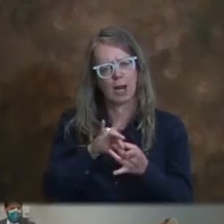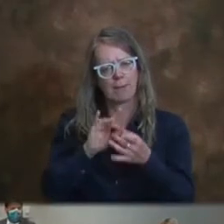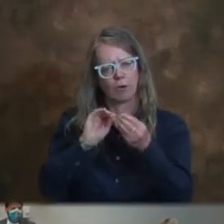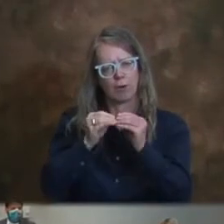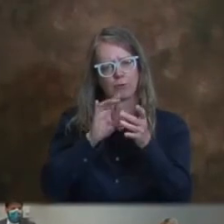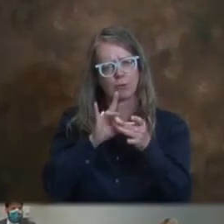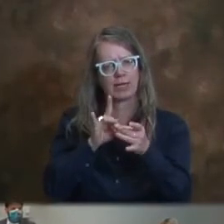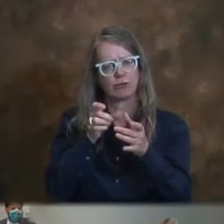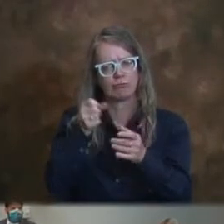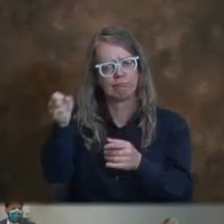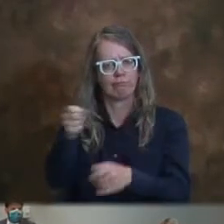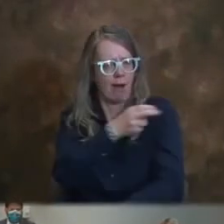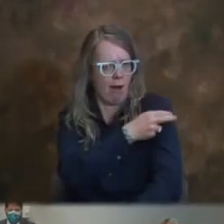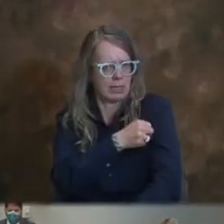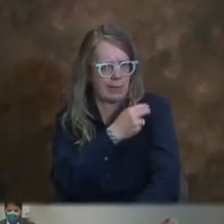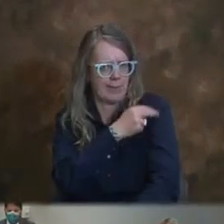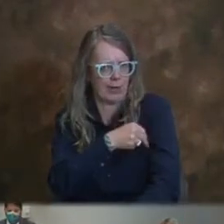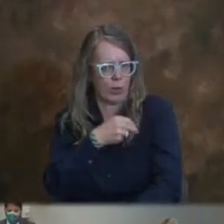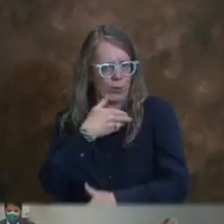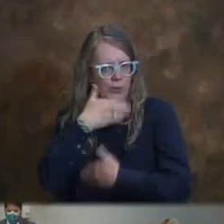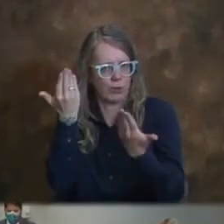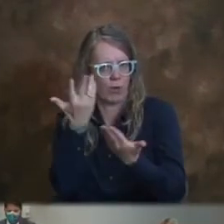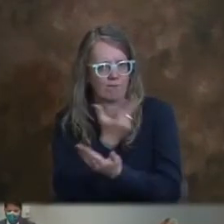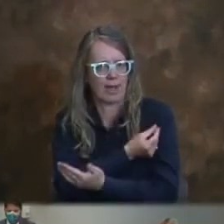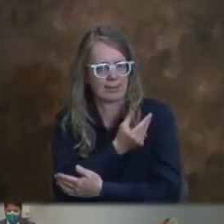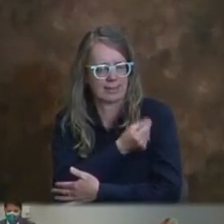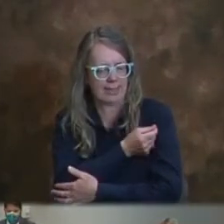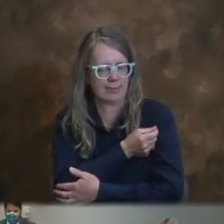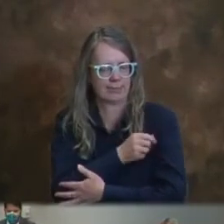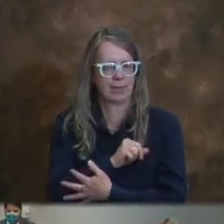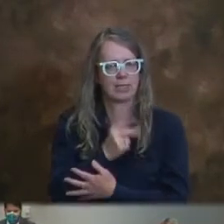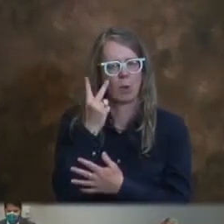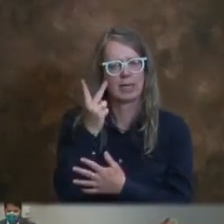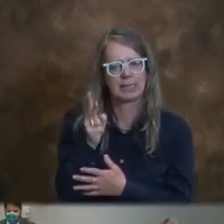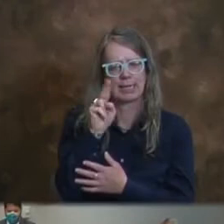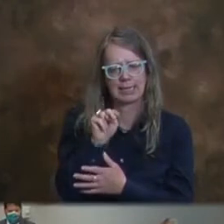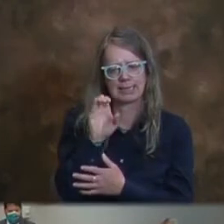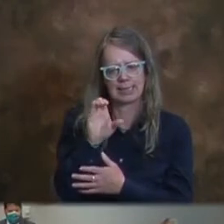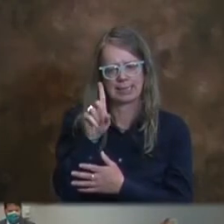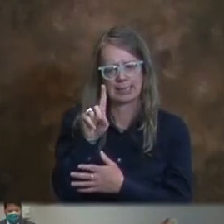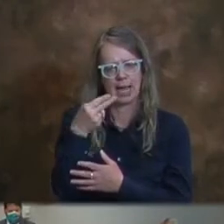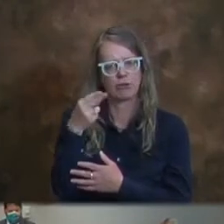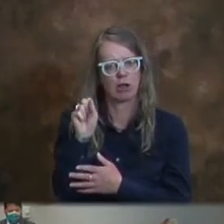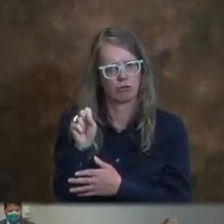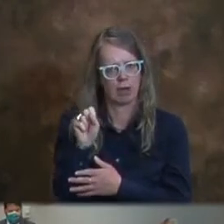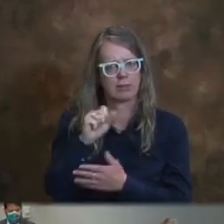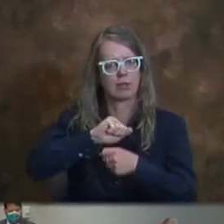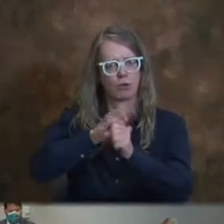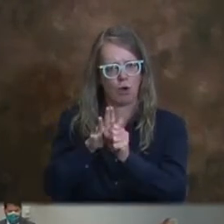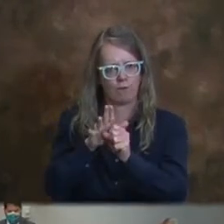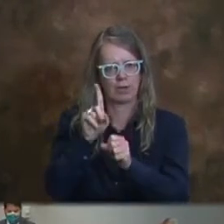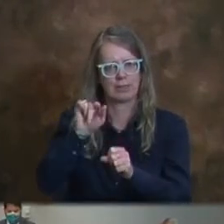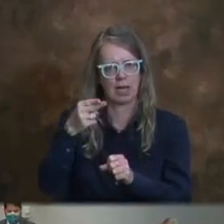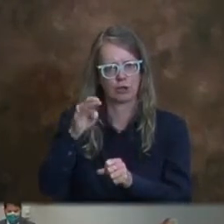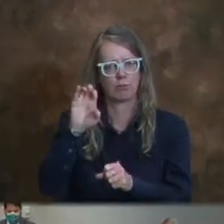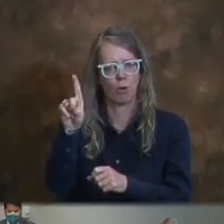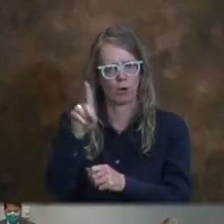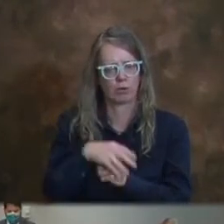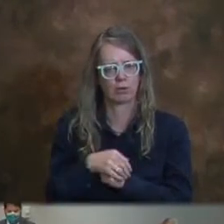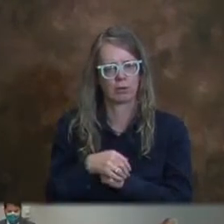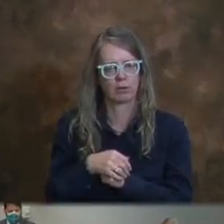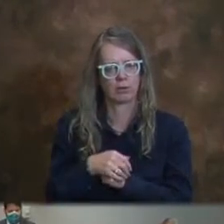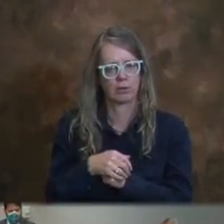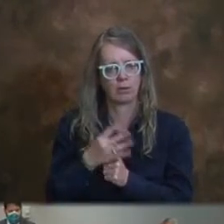hospitalizations for unvaccinated folks. I can see on the NCDHHS COVID dashboard that 4%